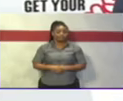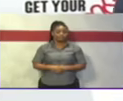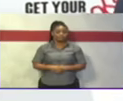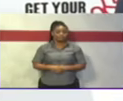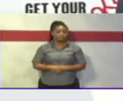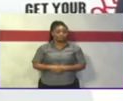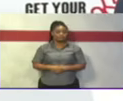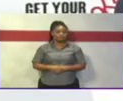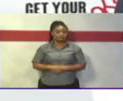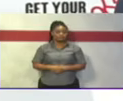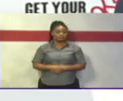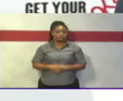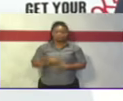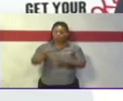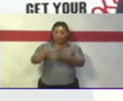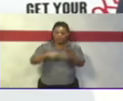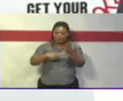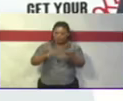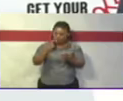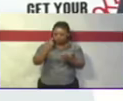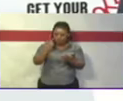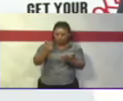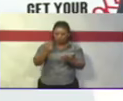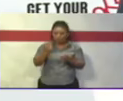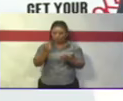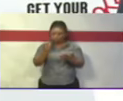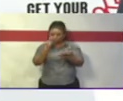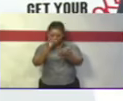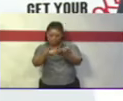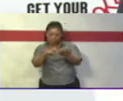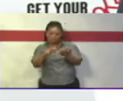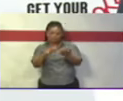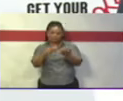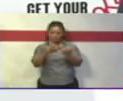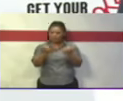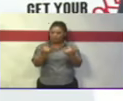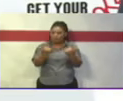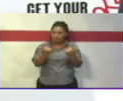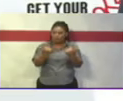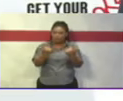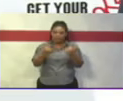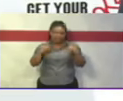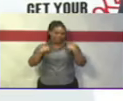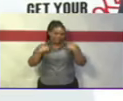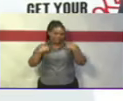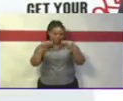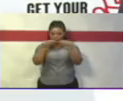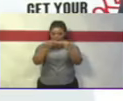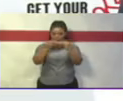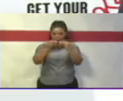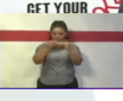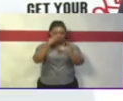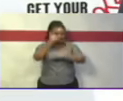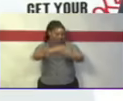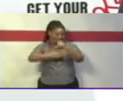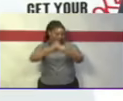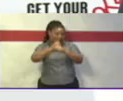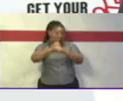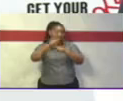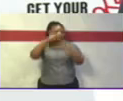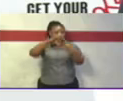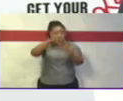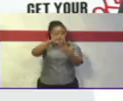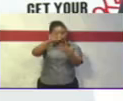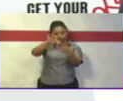What we've noted is as the menu of vaccines are increasing, the numbers are increasing.